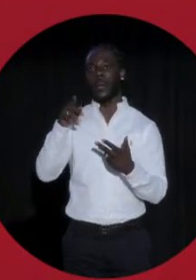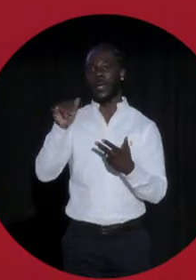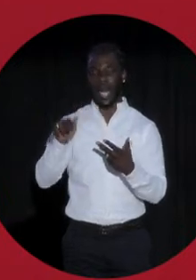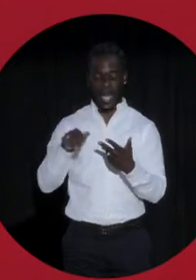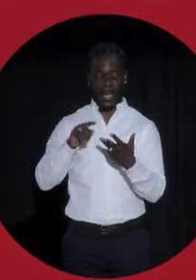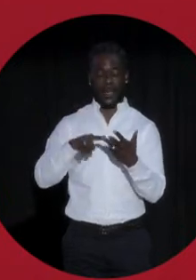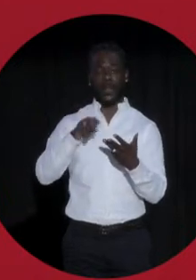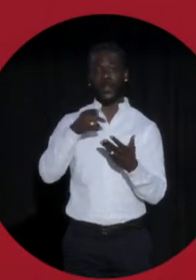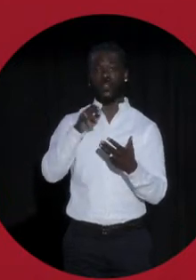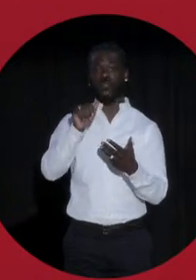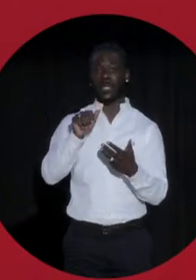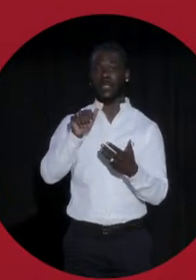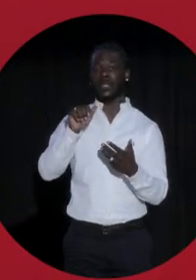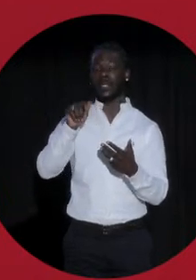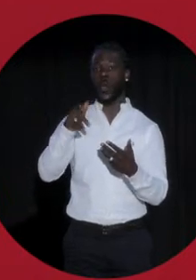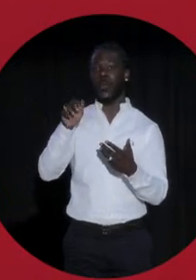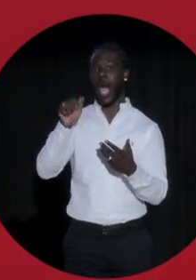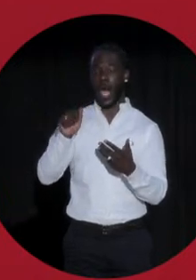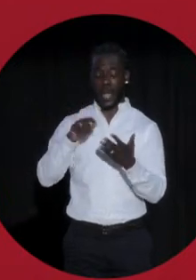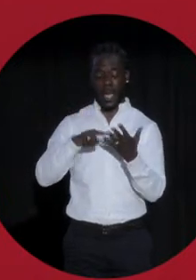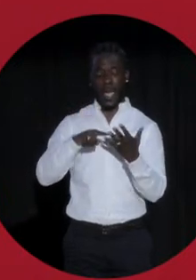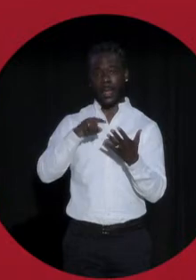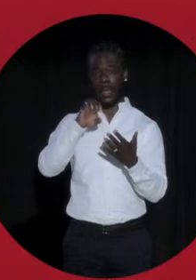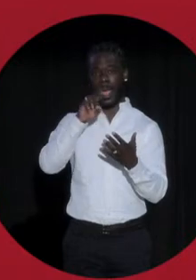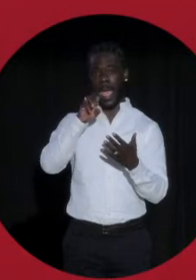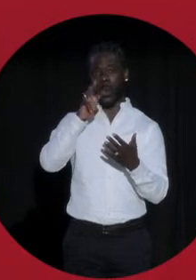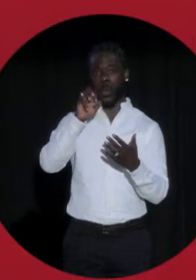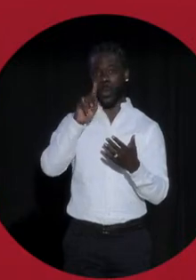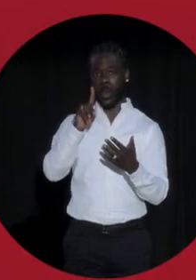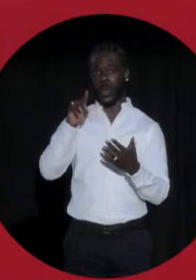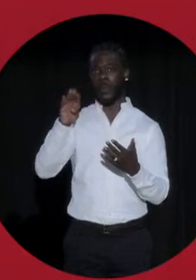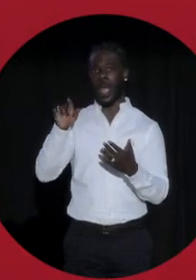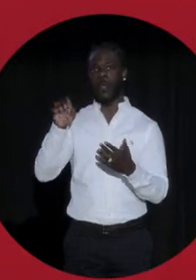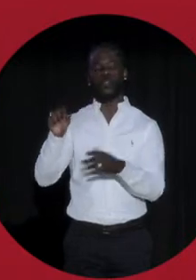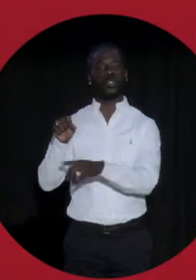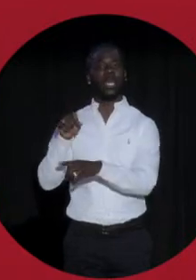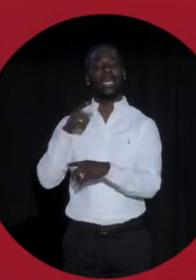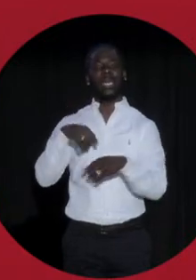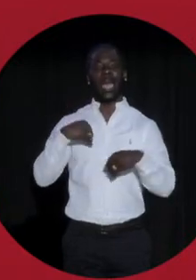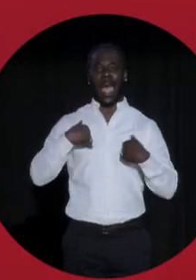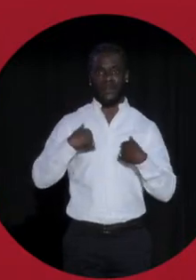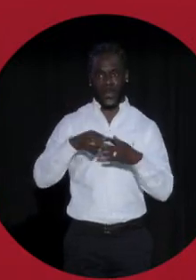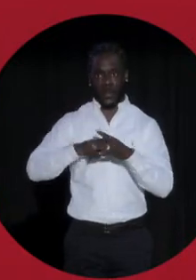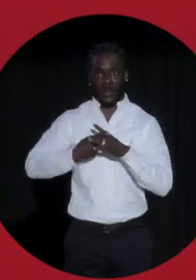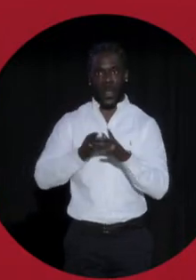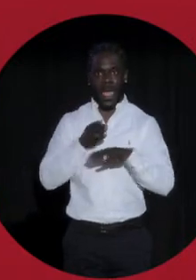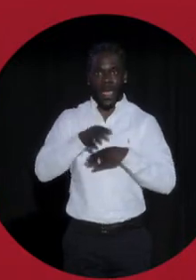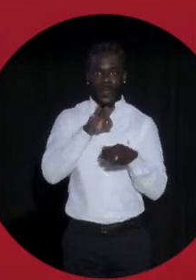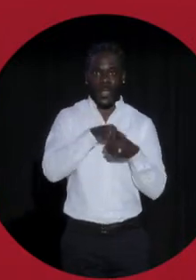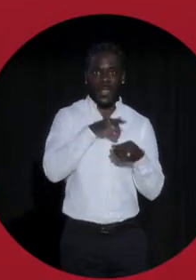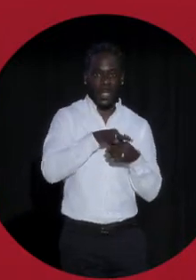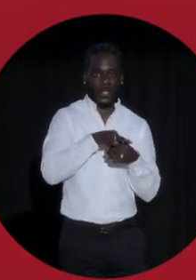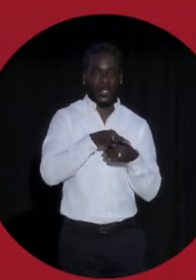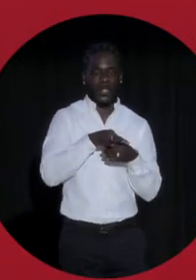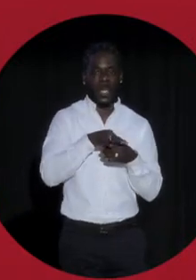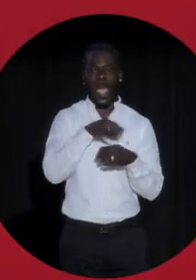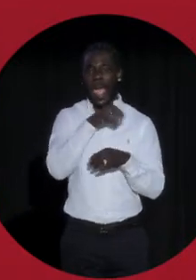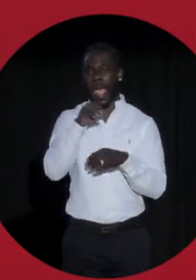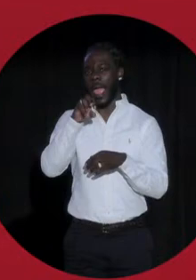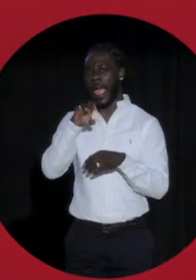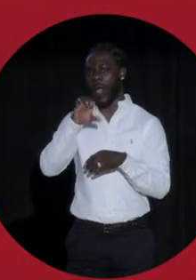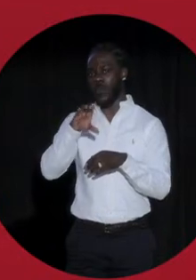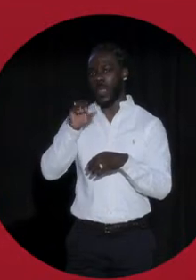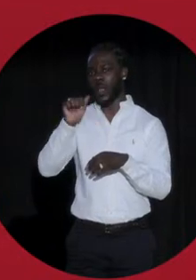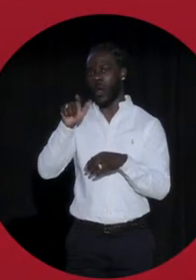Oriata, and Edward Burroughs, who got a bit of a start after a special election, as well as Eric Olson,